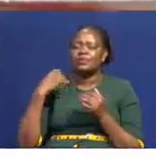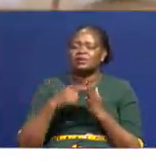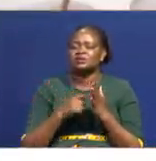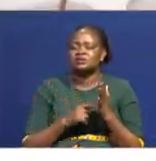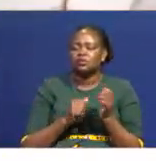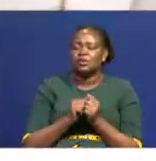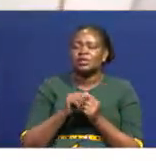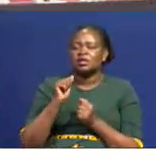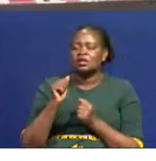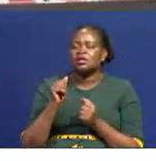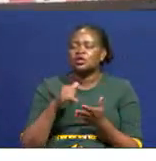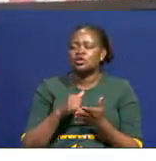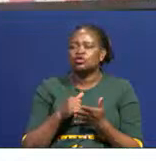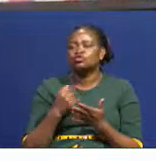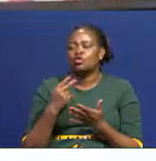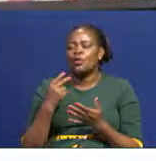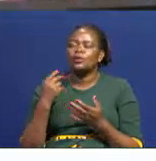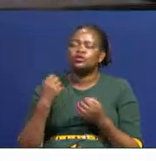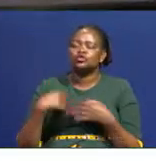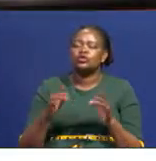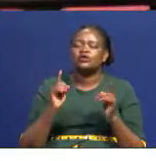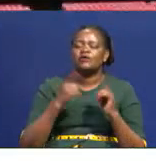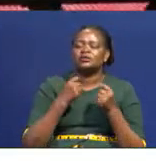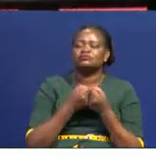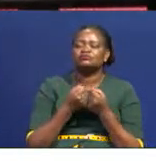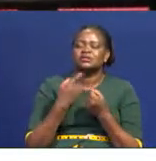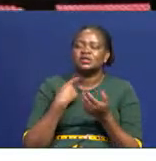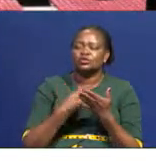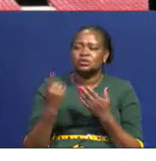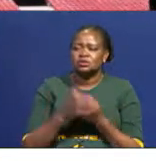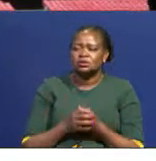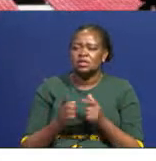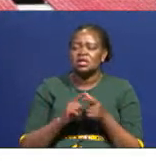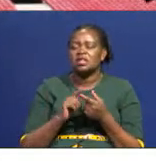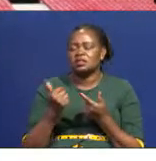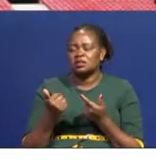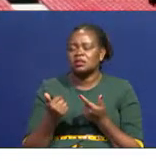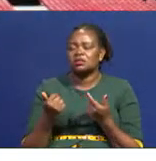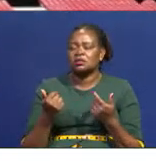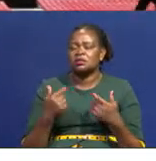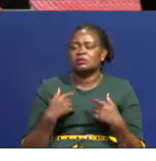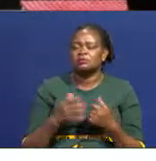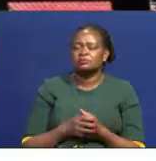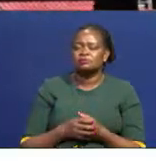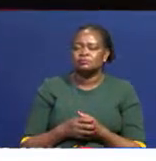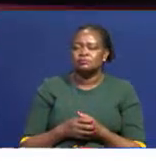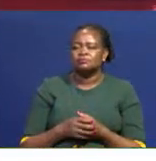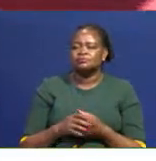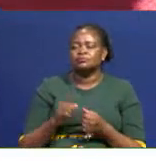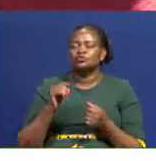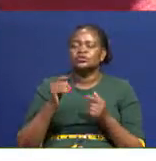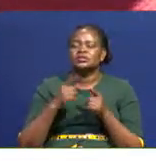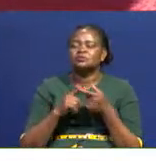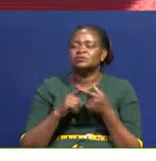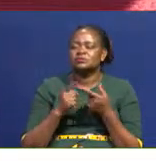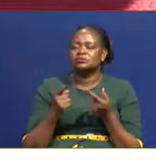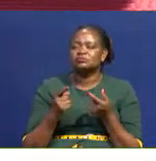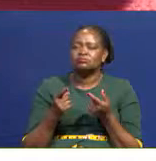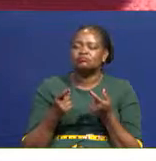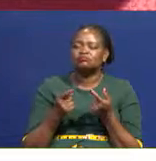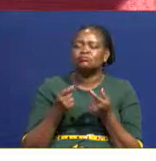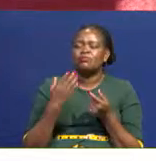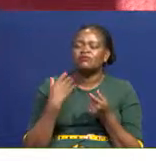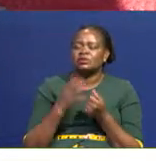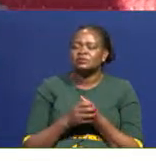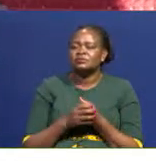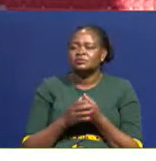with Atletico, including their 2-1 loss in the first leg last week. Rodrigo Del Paul and Samuel Lino were on target at the Citizens Metropolitano